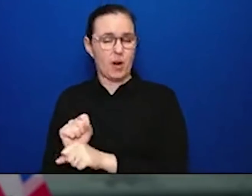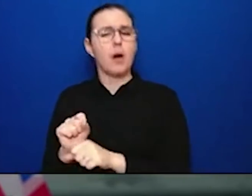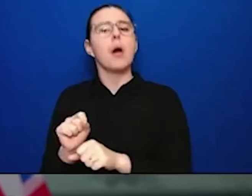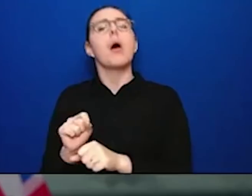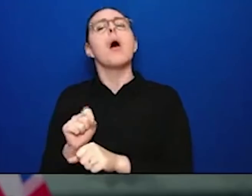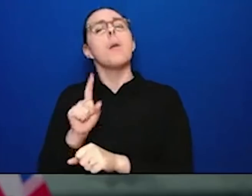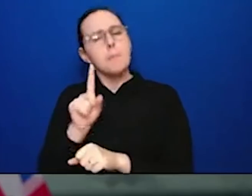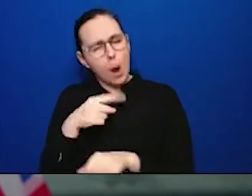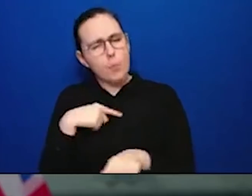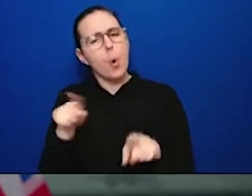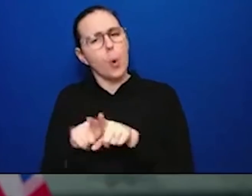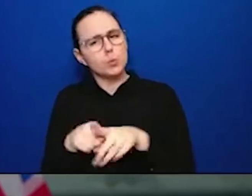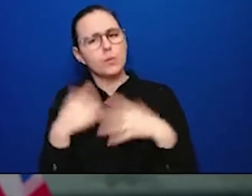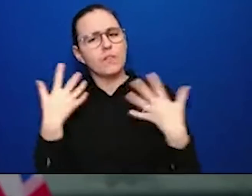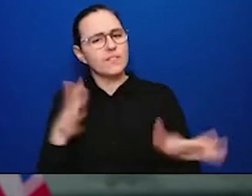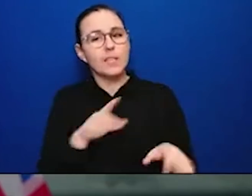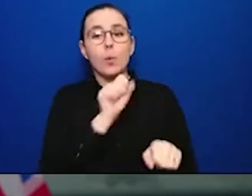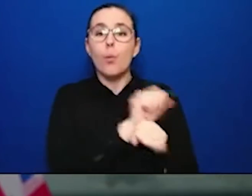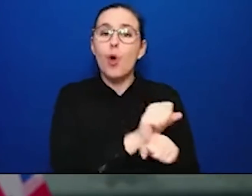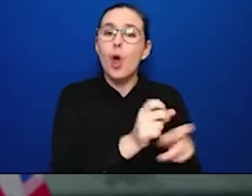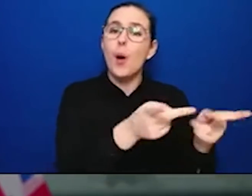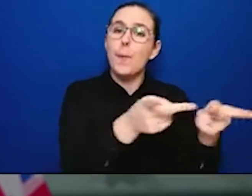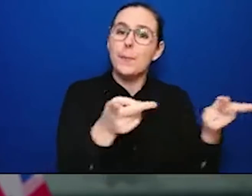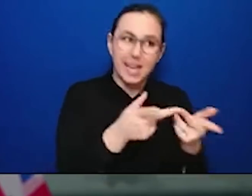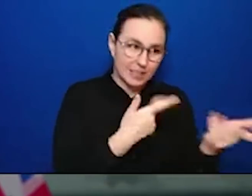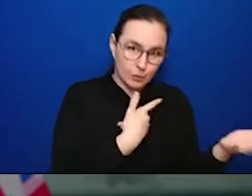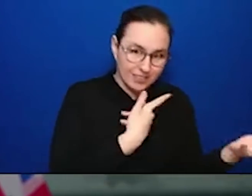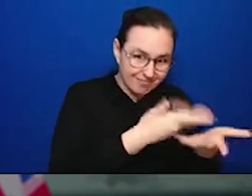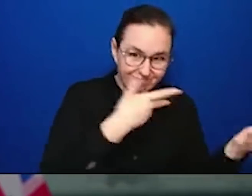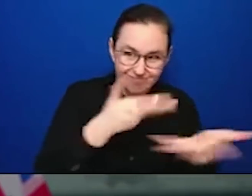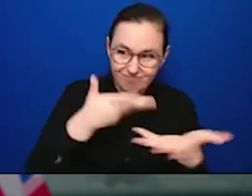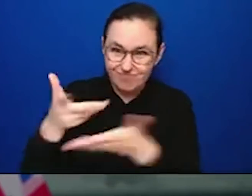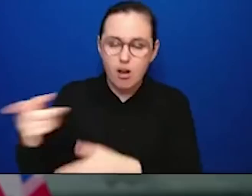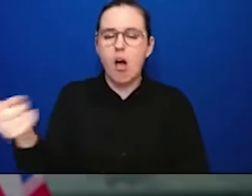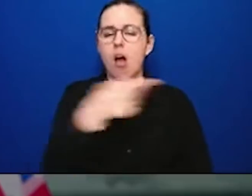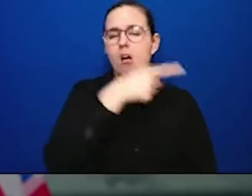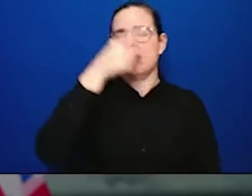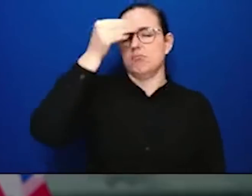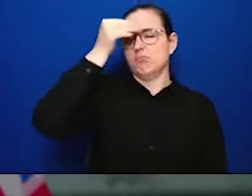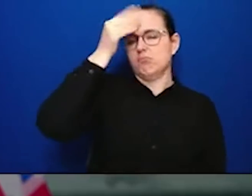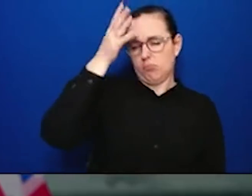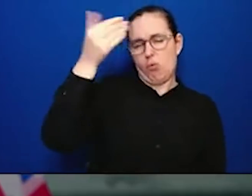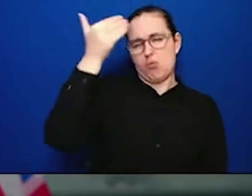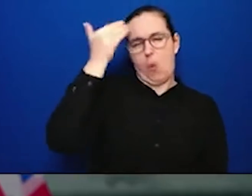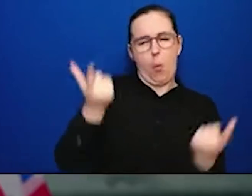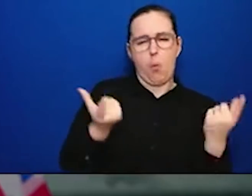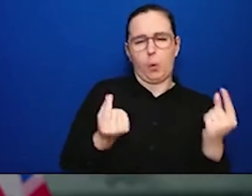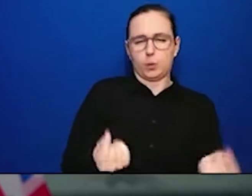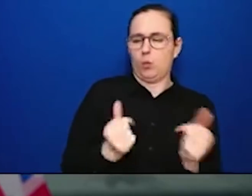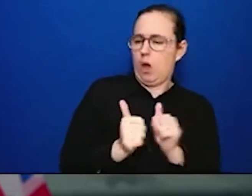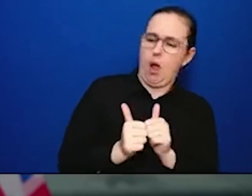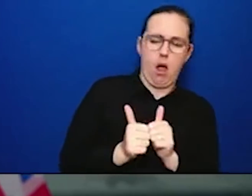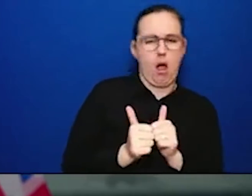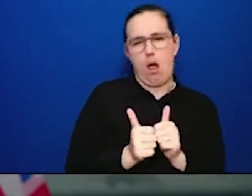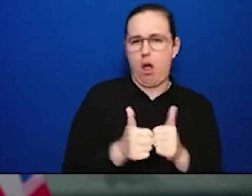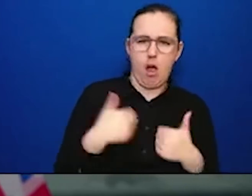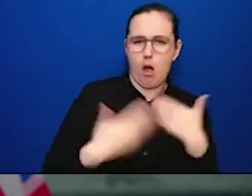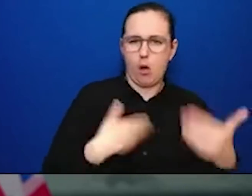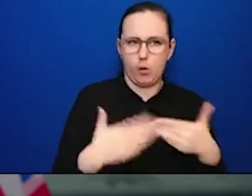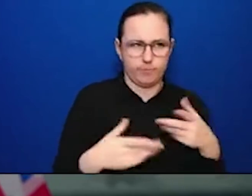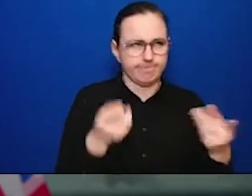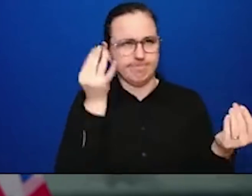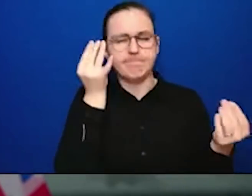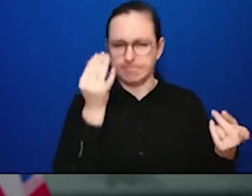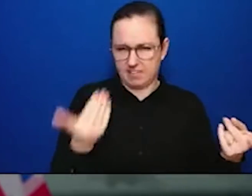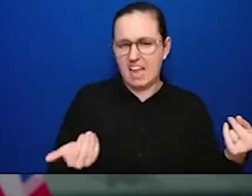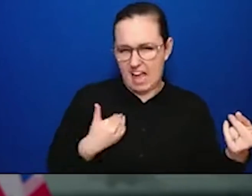And you need to, because this is going to affect across the board. And we're seeing that in other provinces, we're seeing that